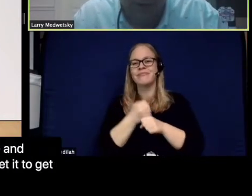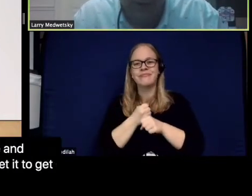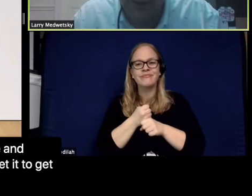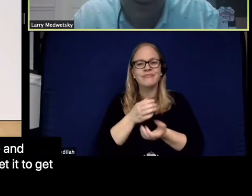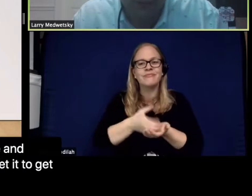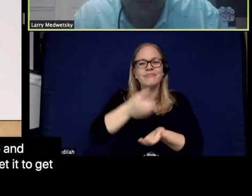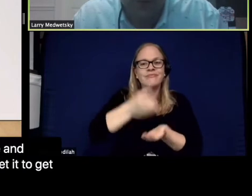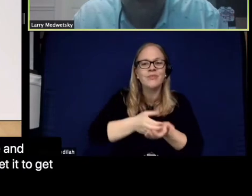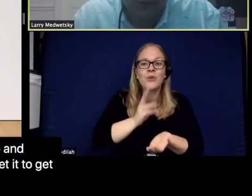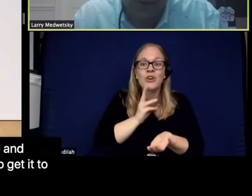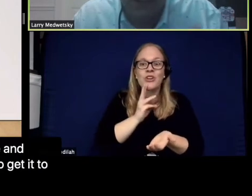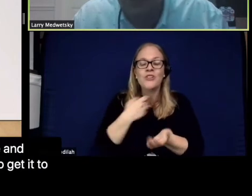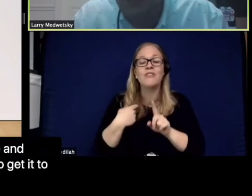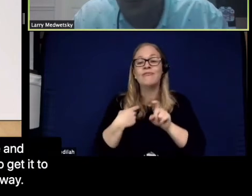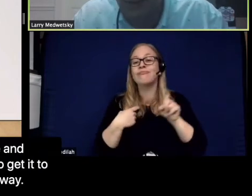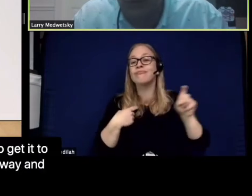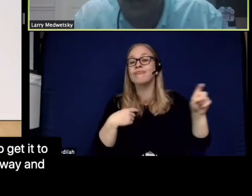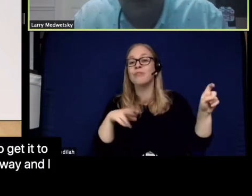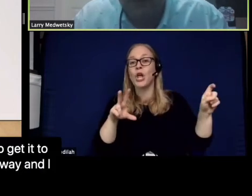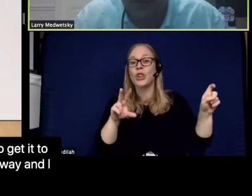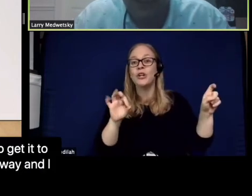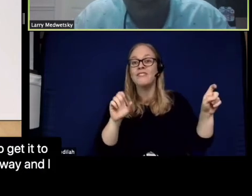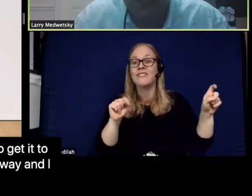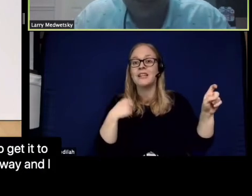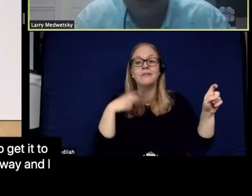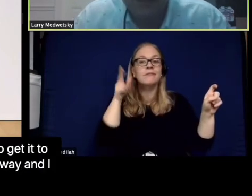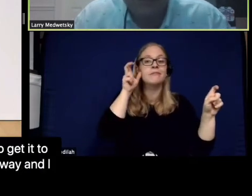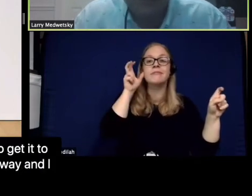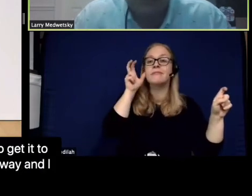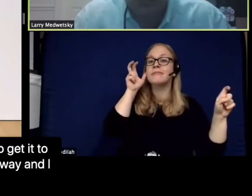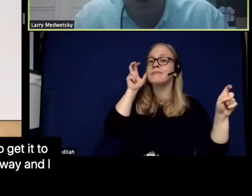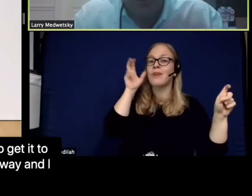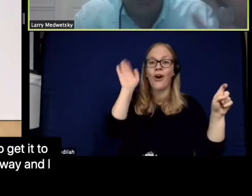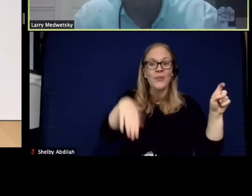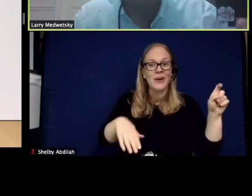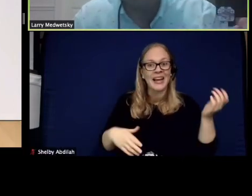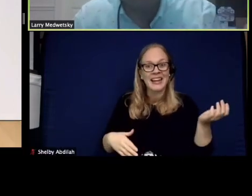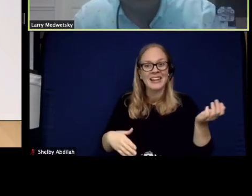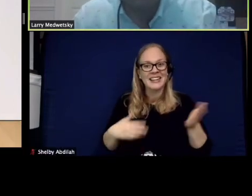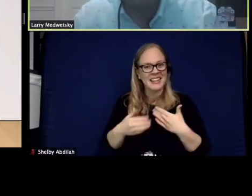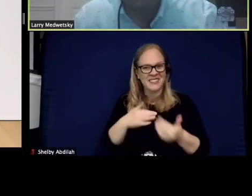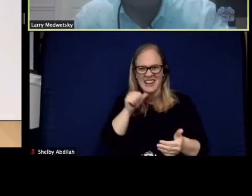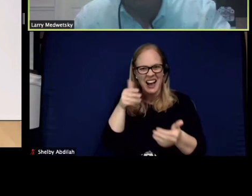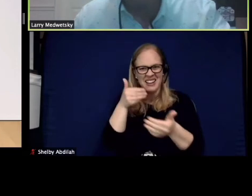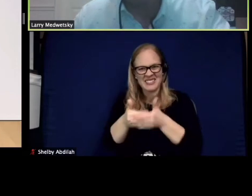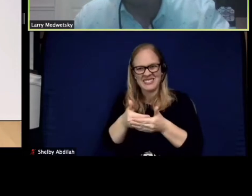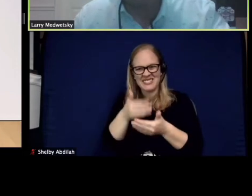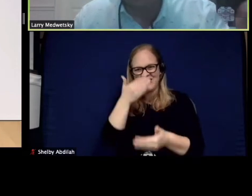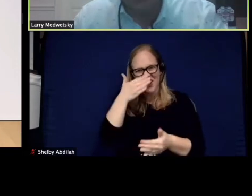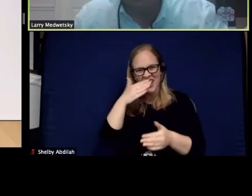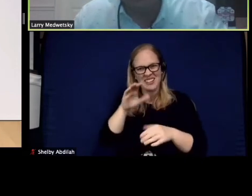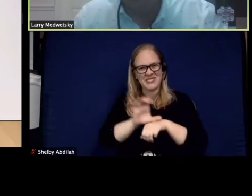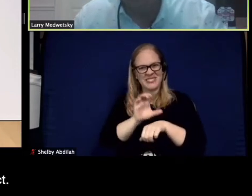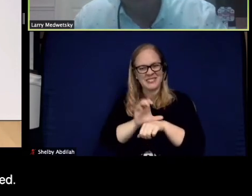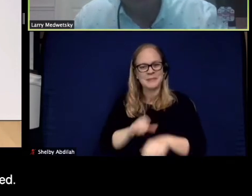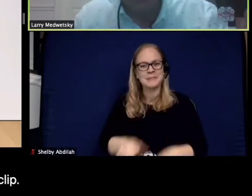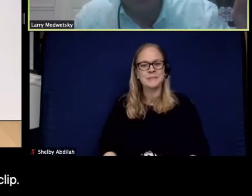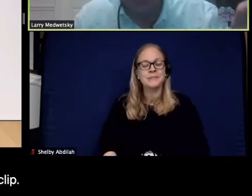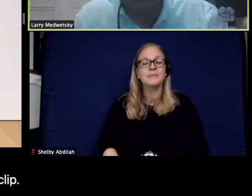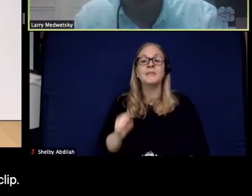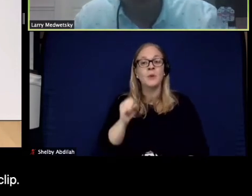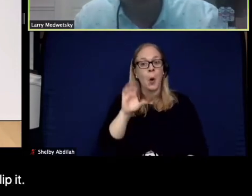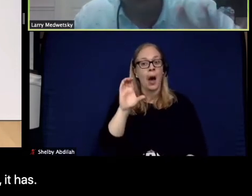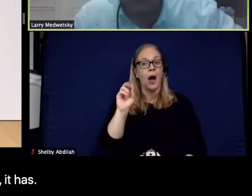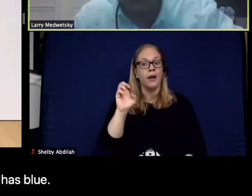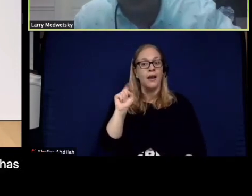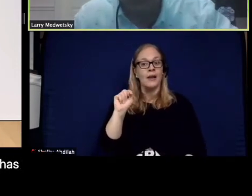bottle of water, and I went 30 feet away, and I was still able to hear everything. So like I say, so the Connect clip, it